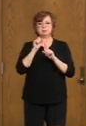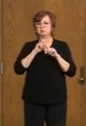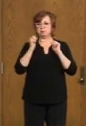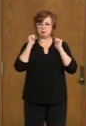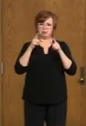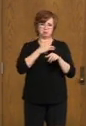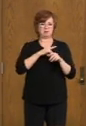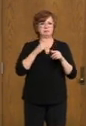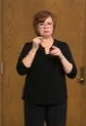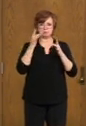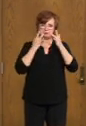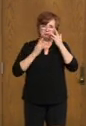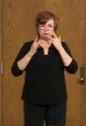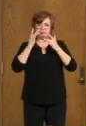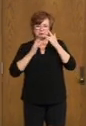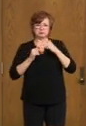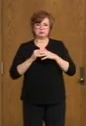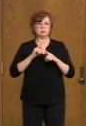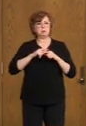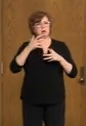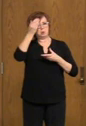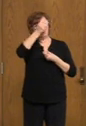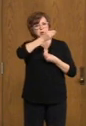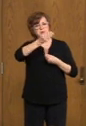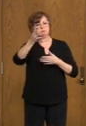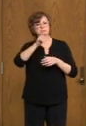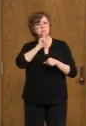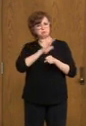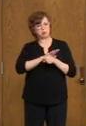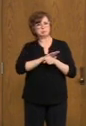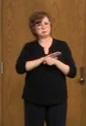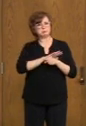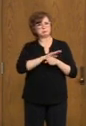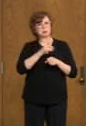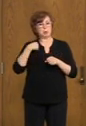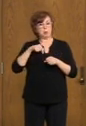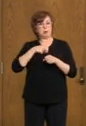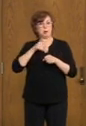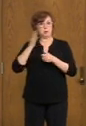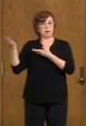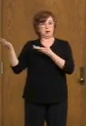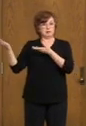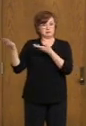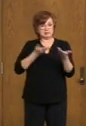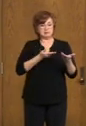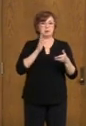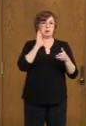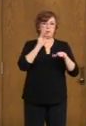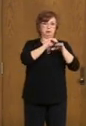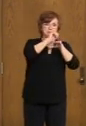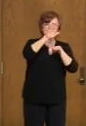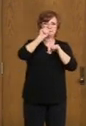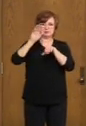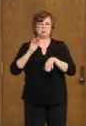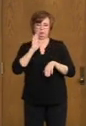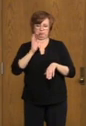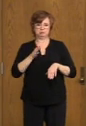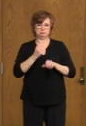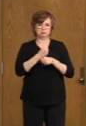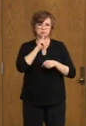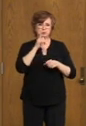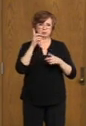vaccines in Saskatchewan. But I can assure Saskatchewan residents that as we receive them from the federal government and our suppliers, we most certainly will make them available